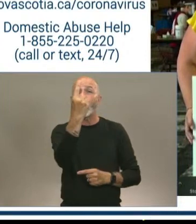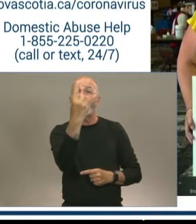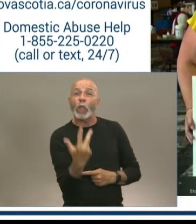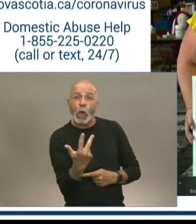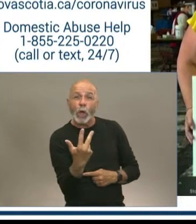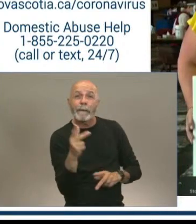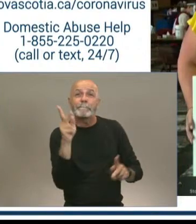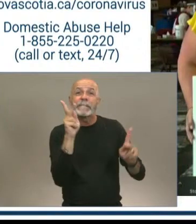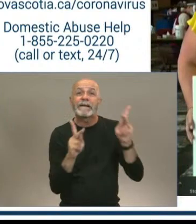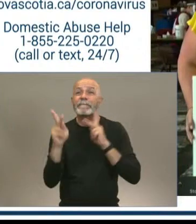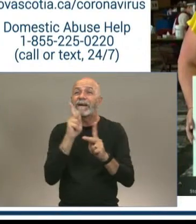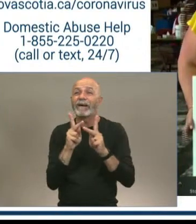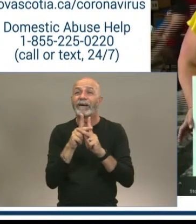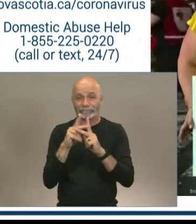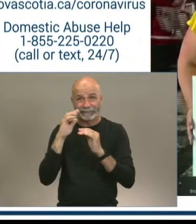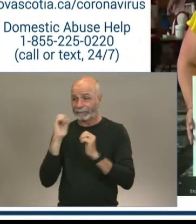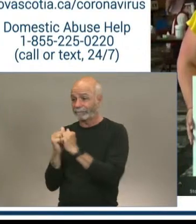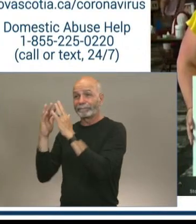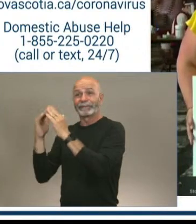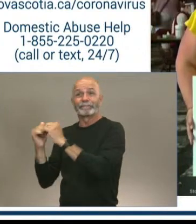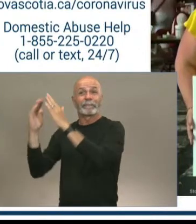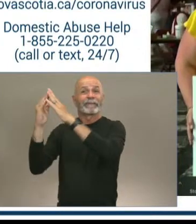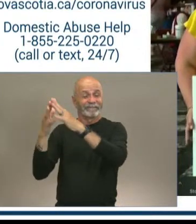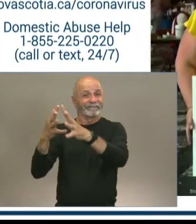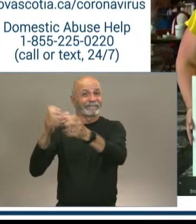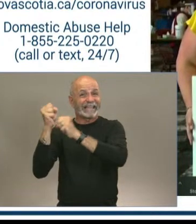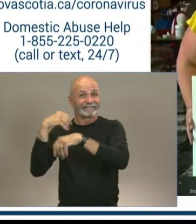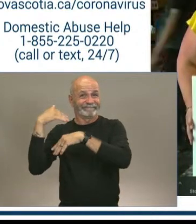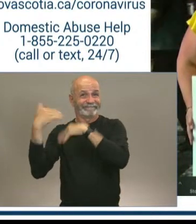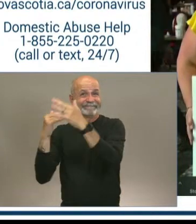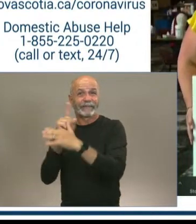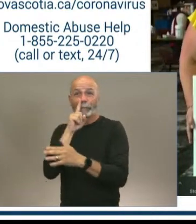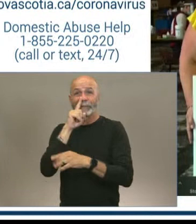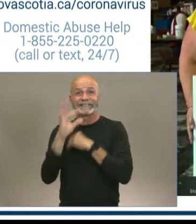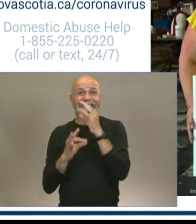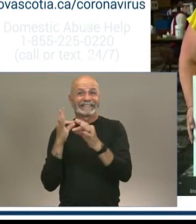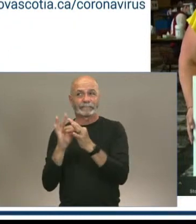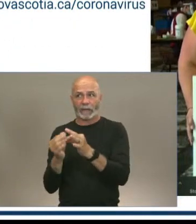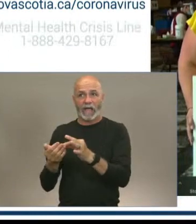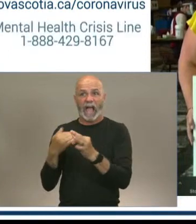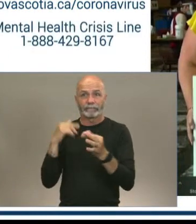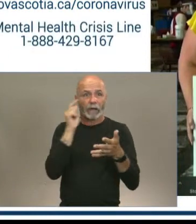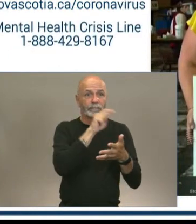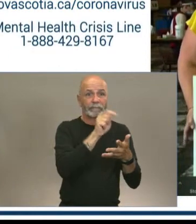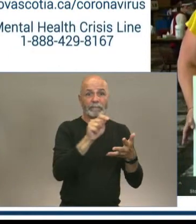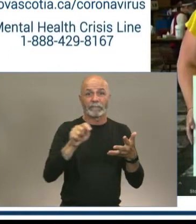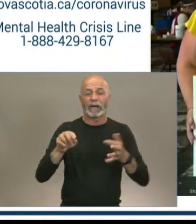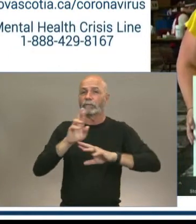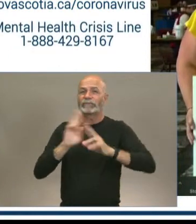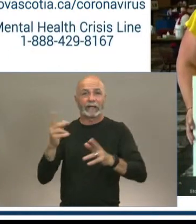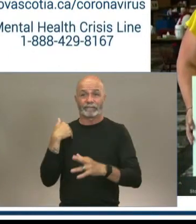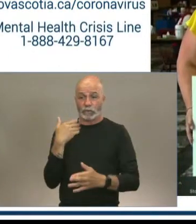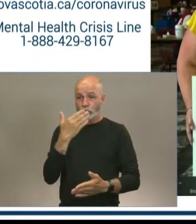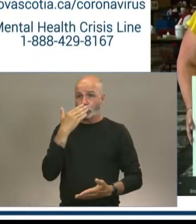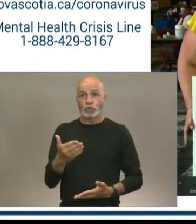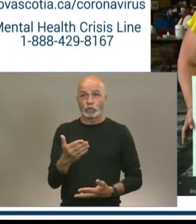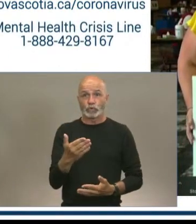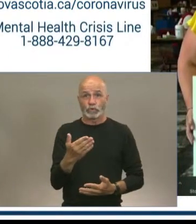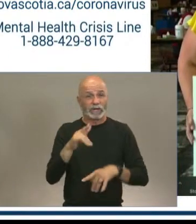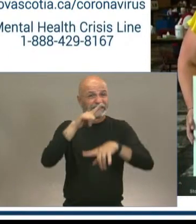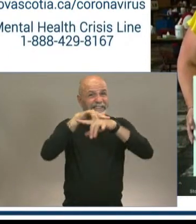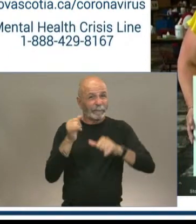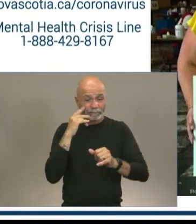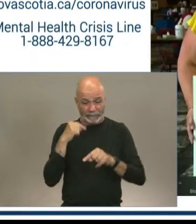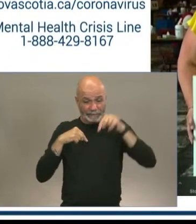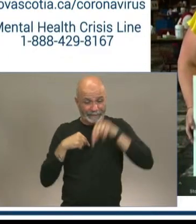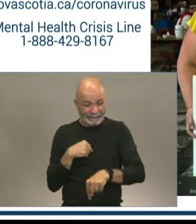rapid test. So we're very lucky to have them around, and it's a one-stop shop. So we welcome you to come down and get both